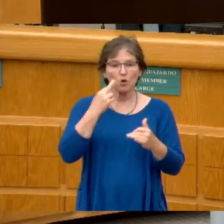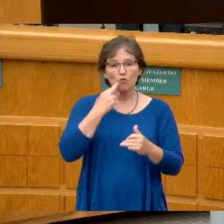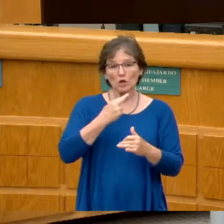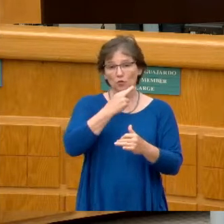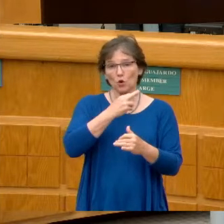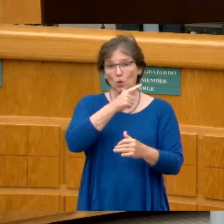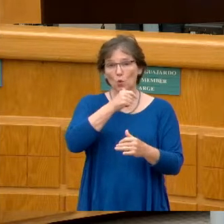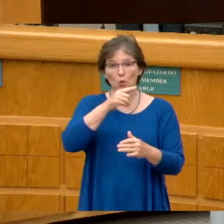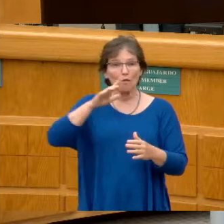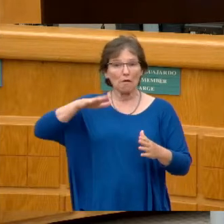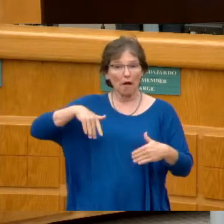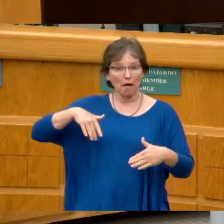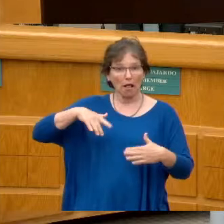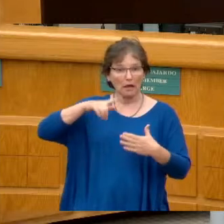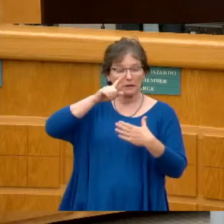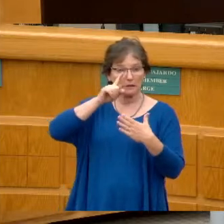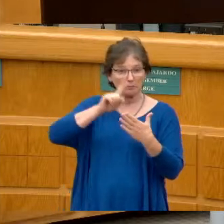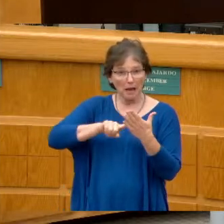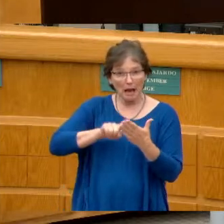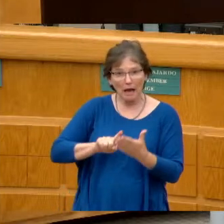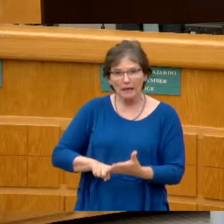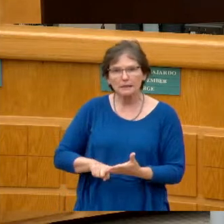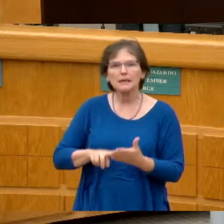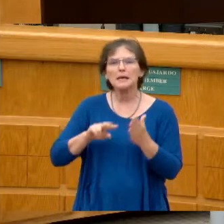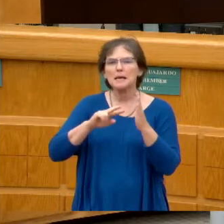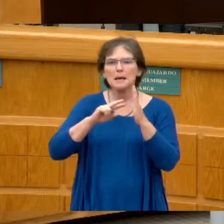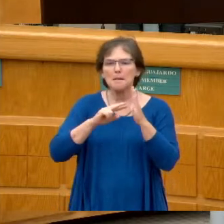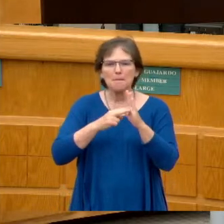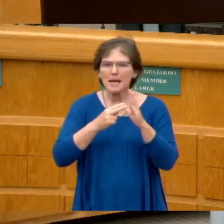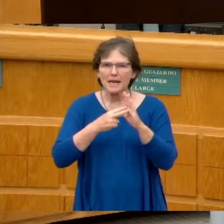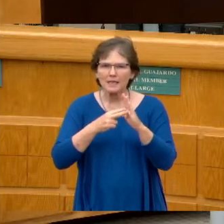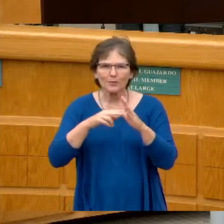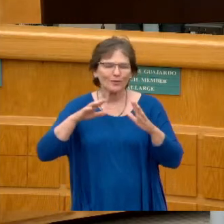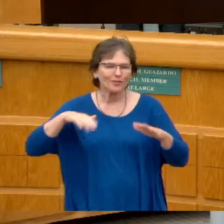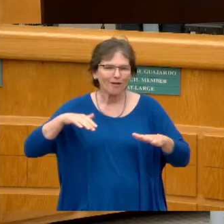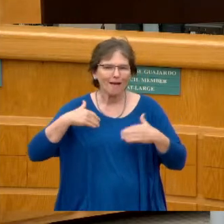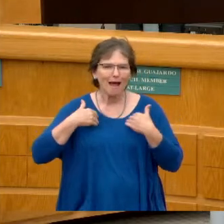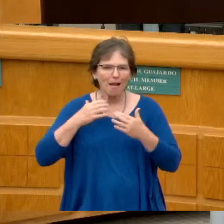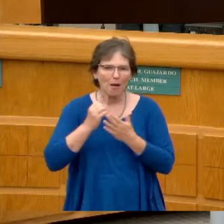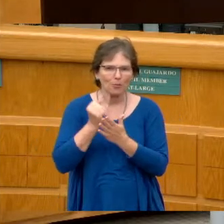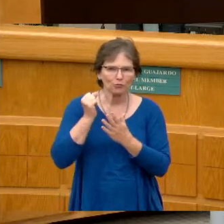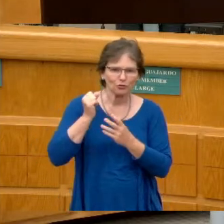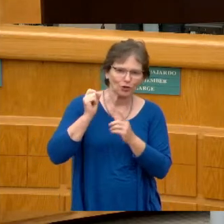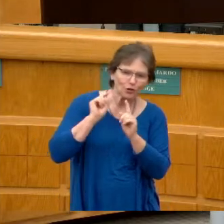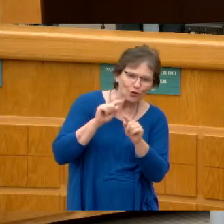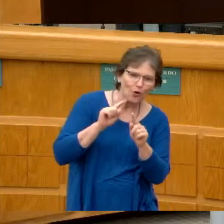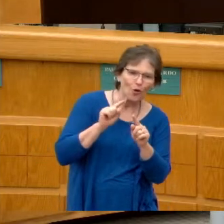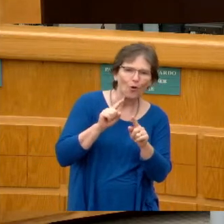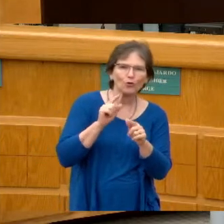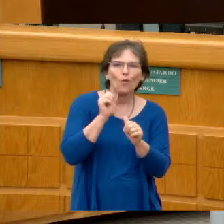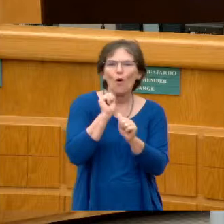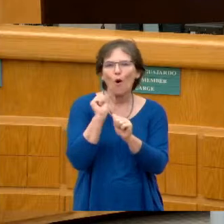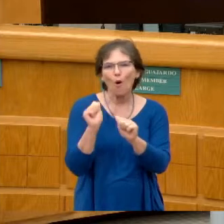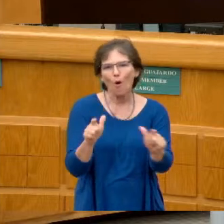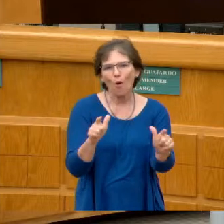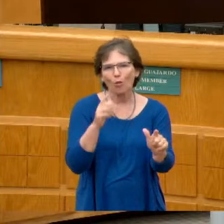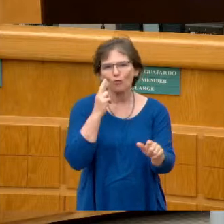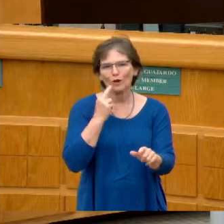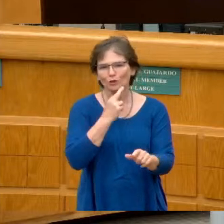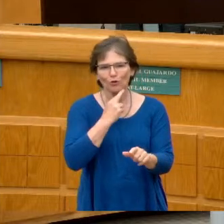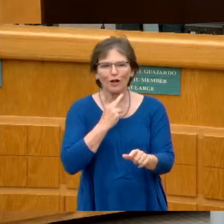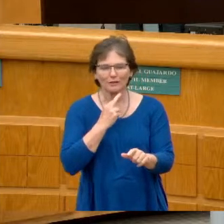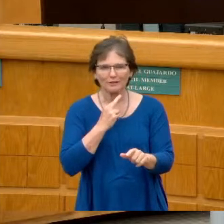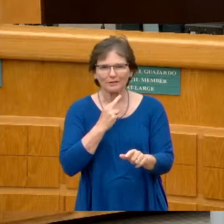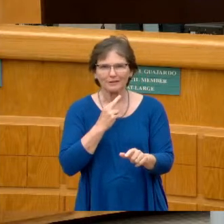good news today is that we've got a third inspection report from our health